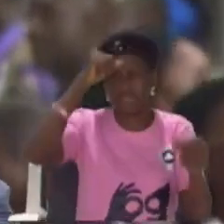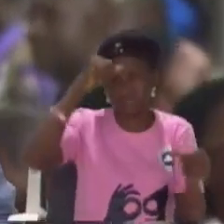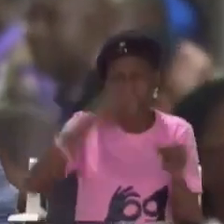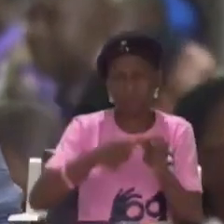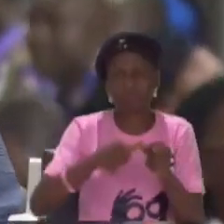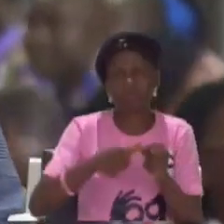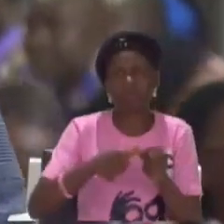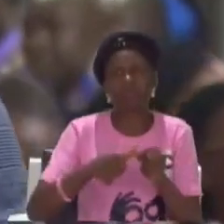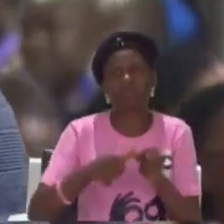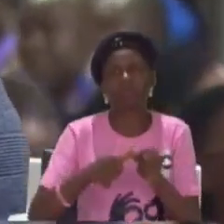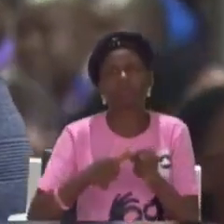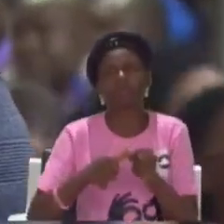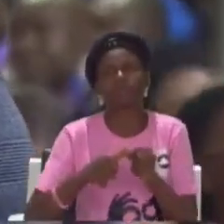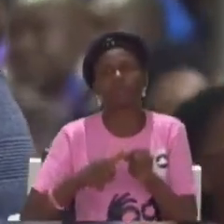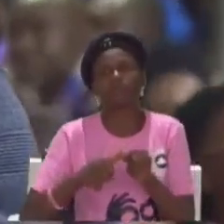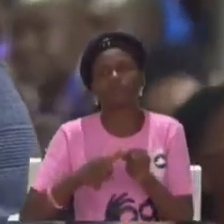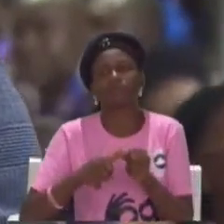said.